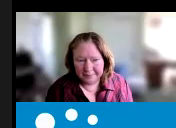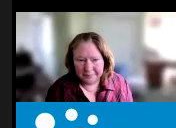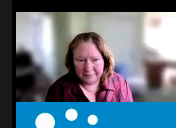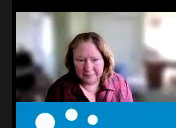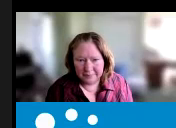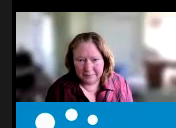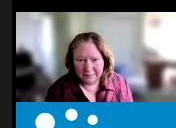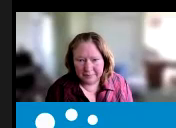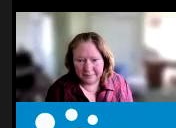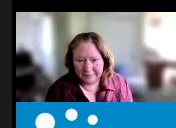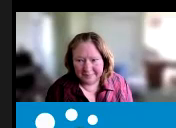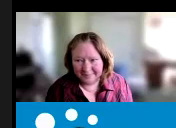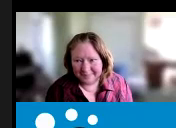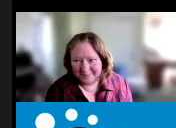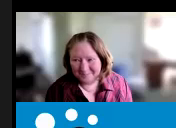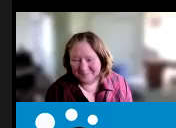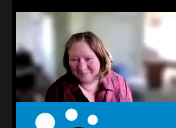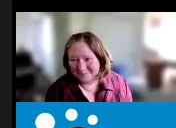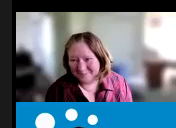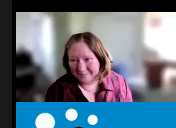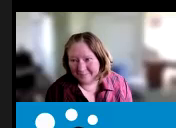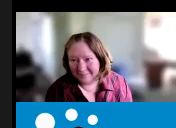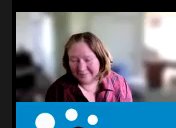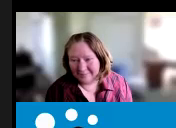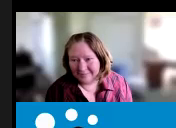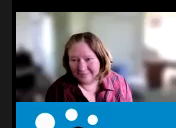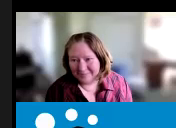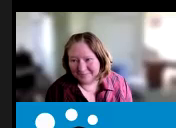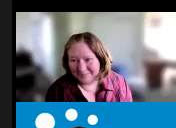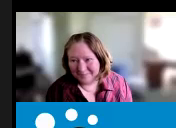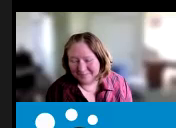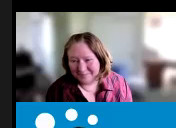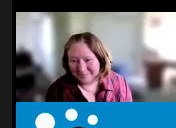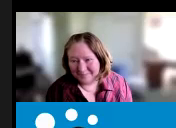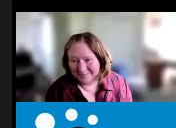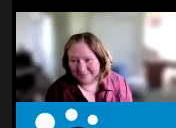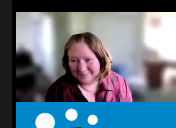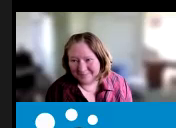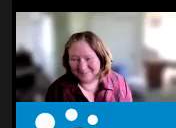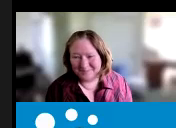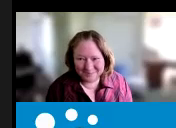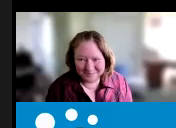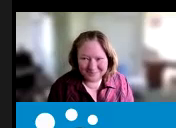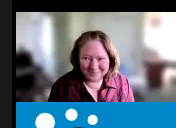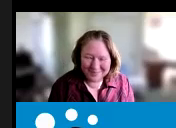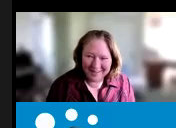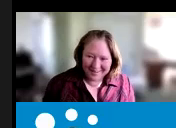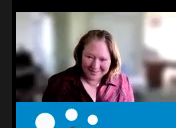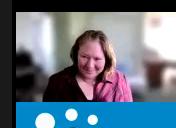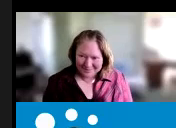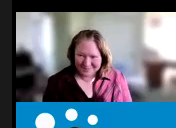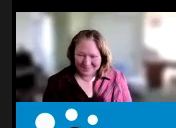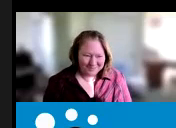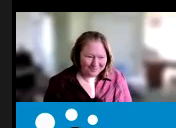I have a question of my own for folks that are here. I don't know if that's allowed, but I think I Go